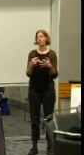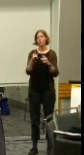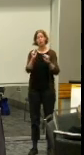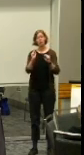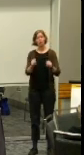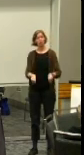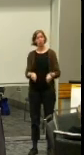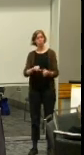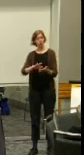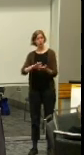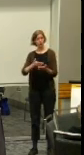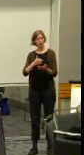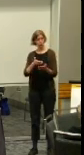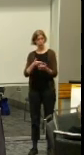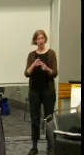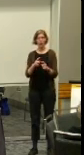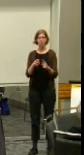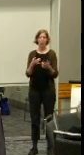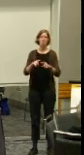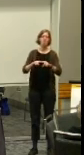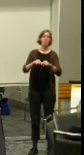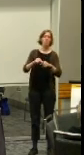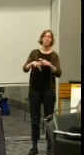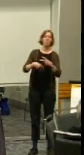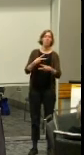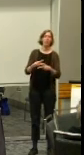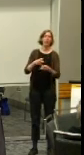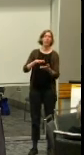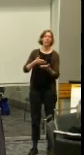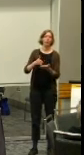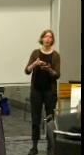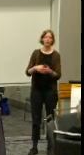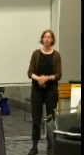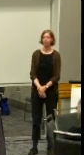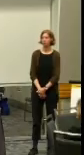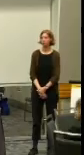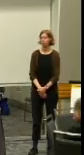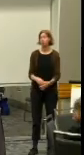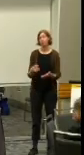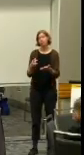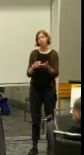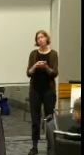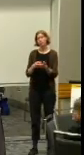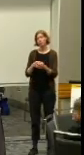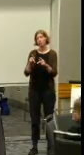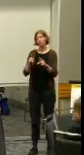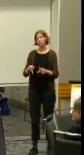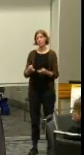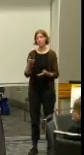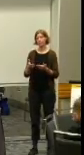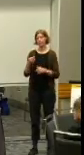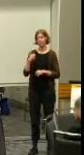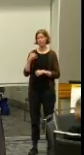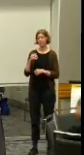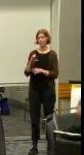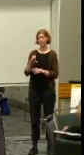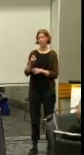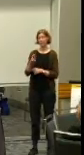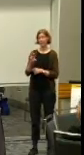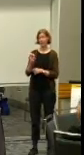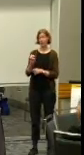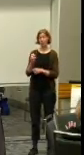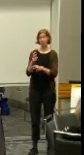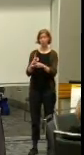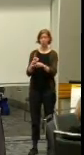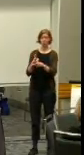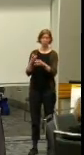you know, a host, your family or caretaker or whoever. And so that was really